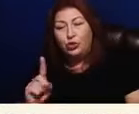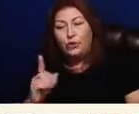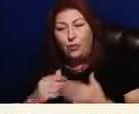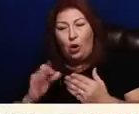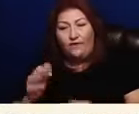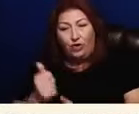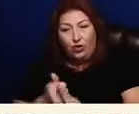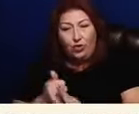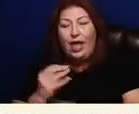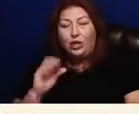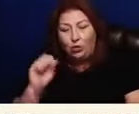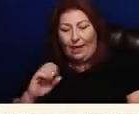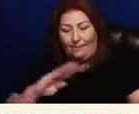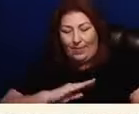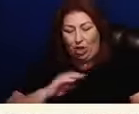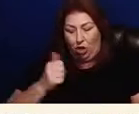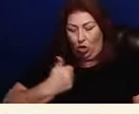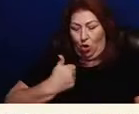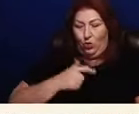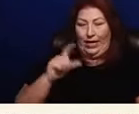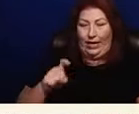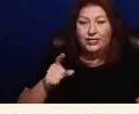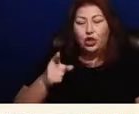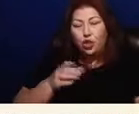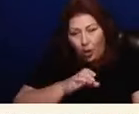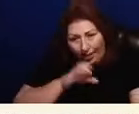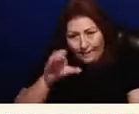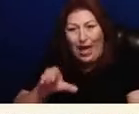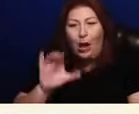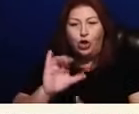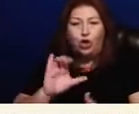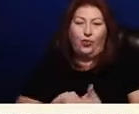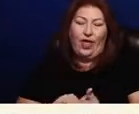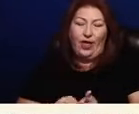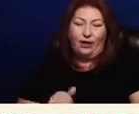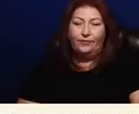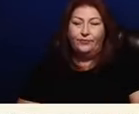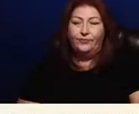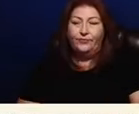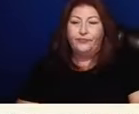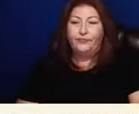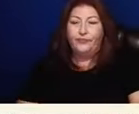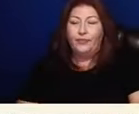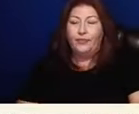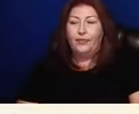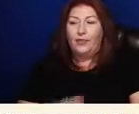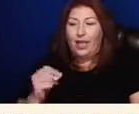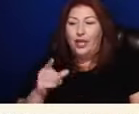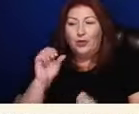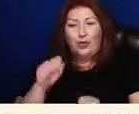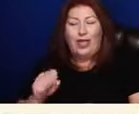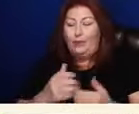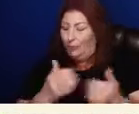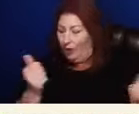own needs, right? That you are empowered to do that, then you can break free from